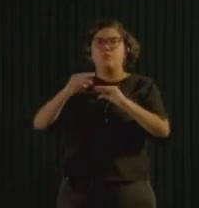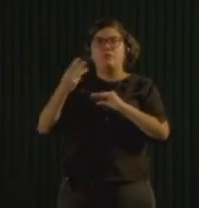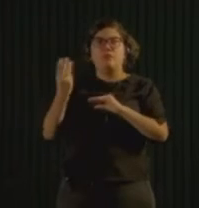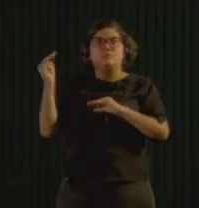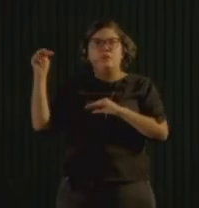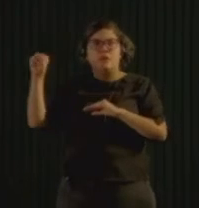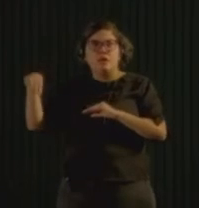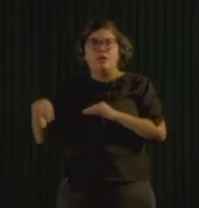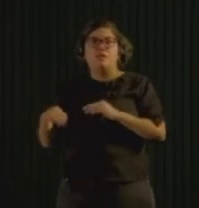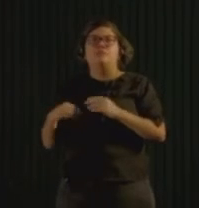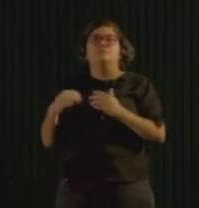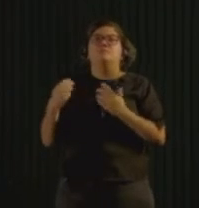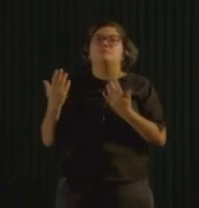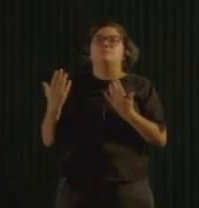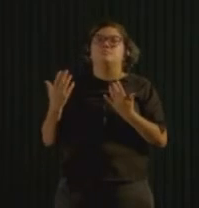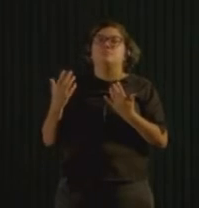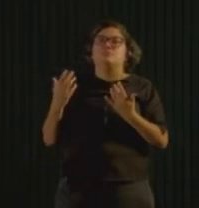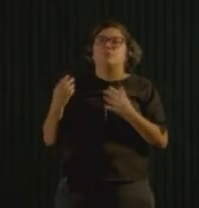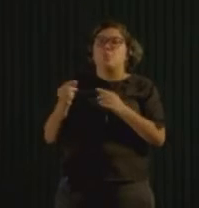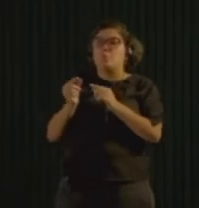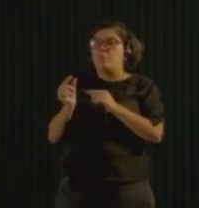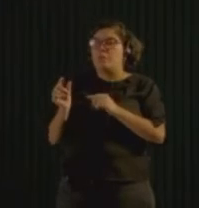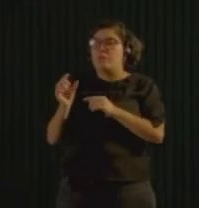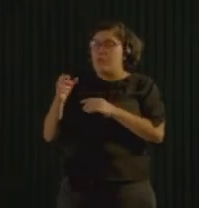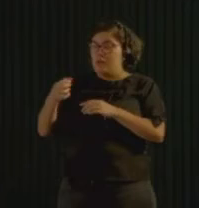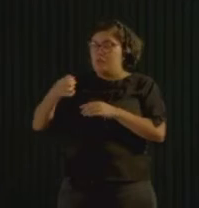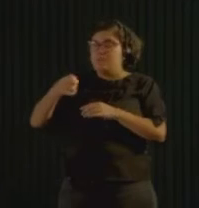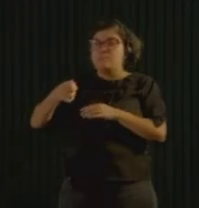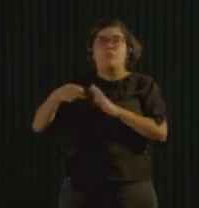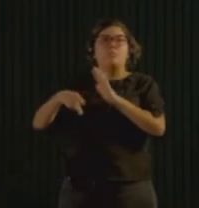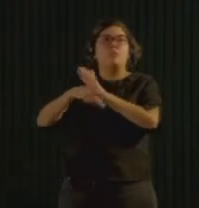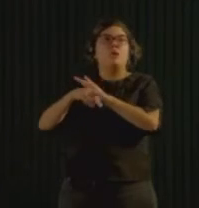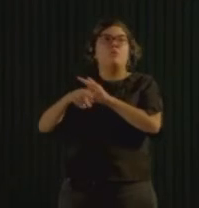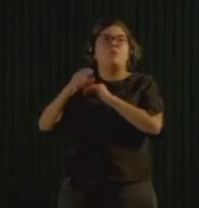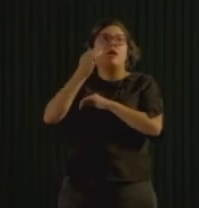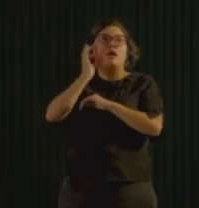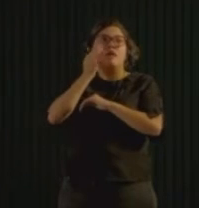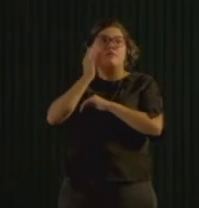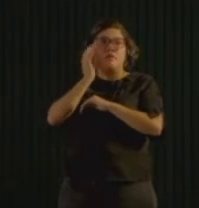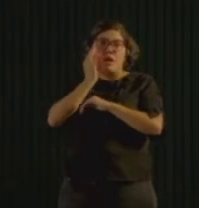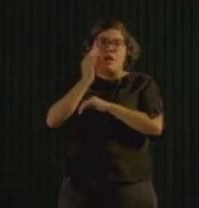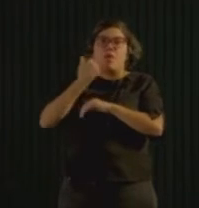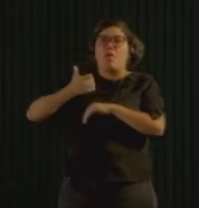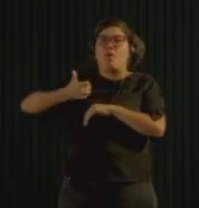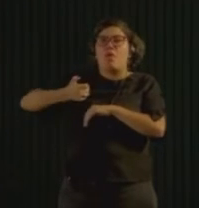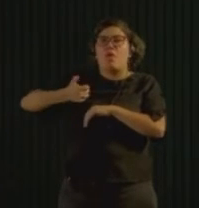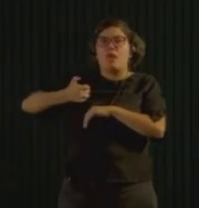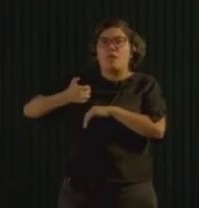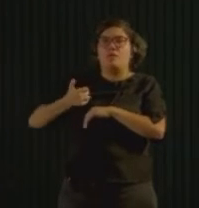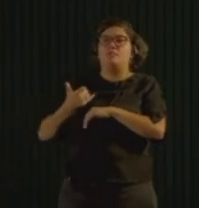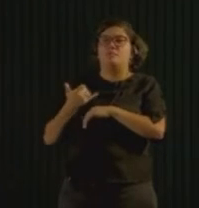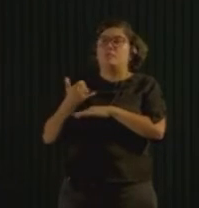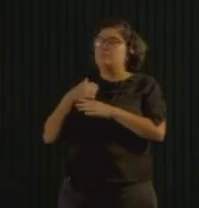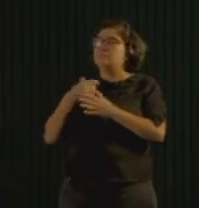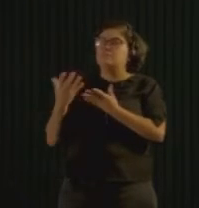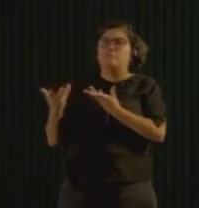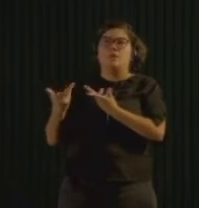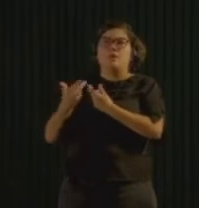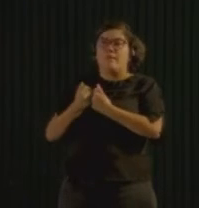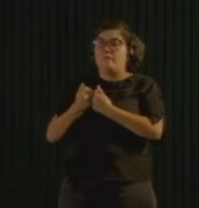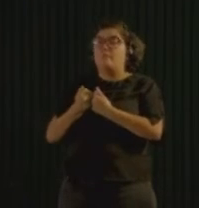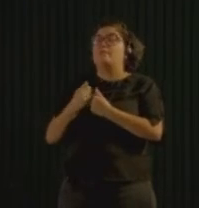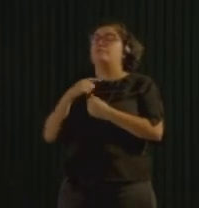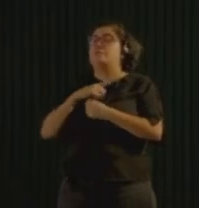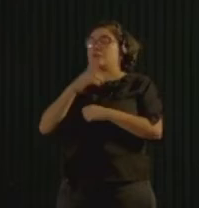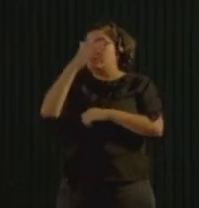to coffee capsules, and many other, even pens with Faber-Castell, and like really, really great stuff. And the people of Brazil have